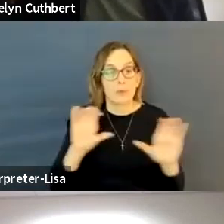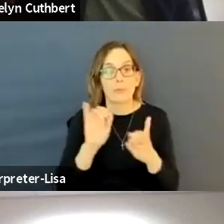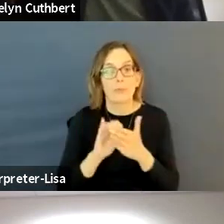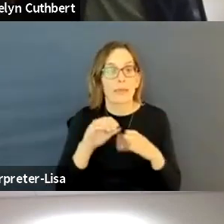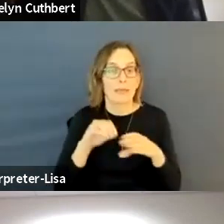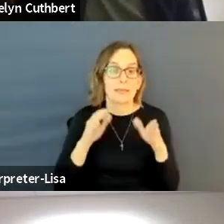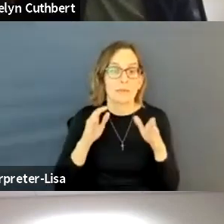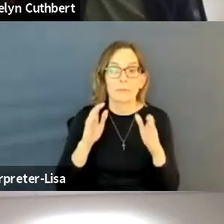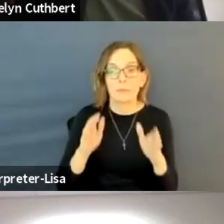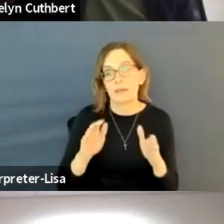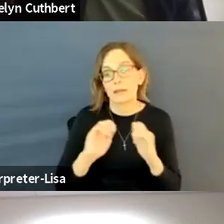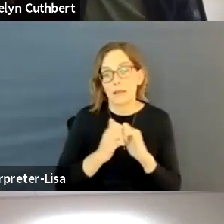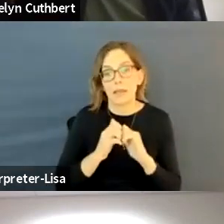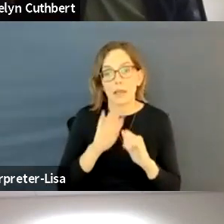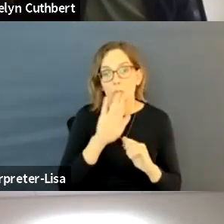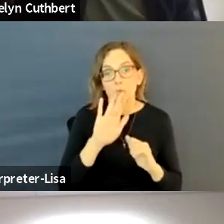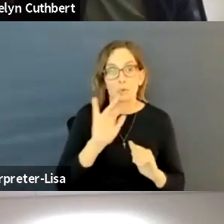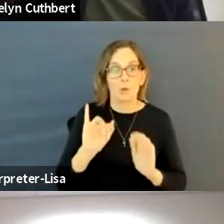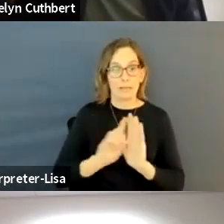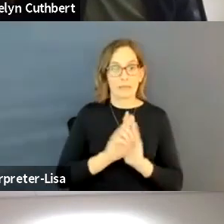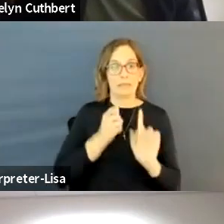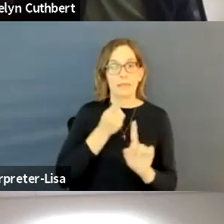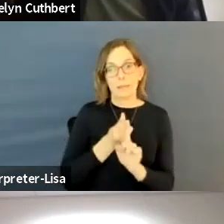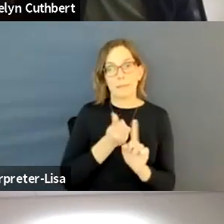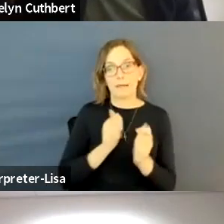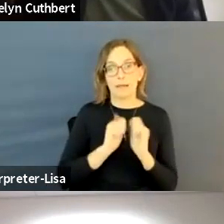And how does your identity impact how you do that?